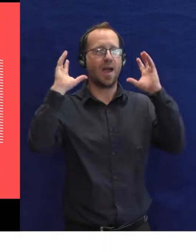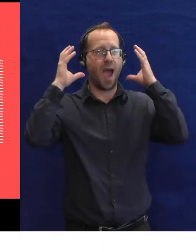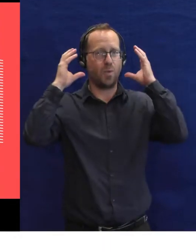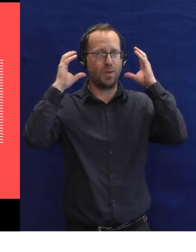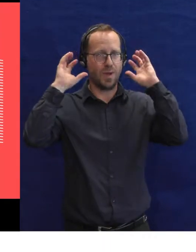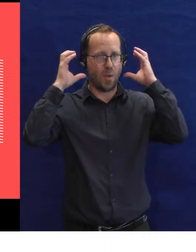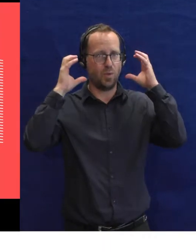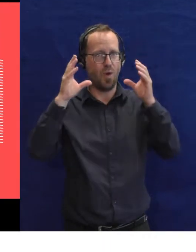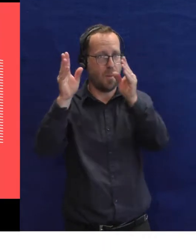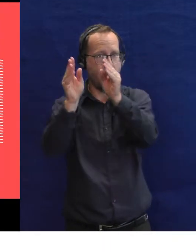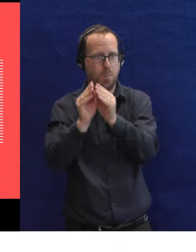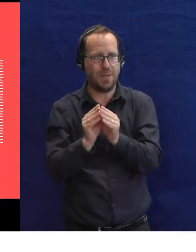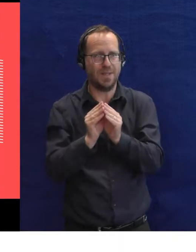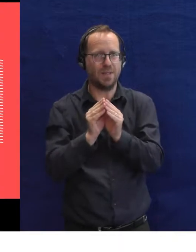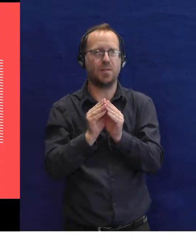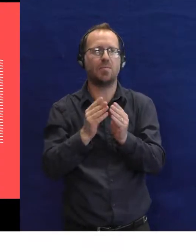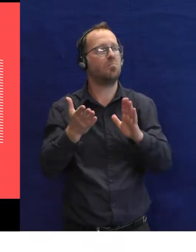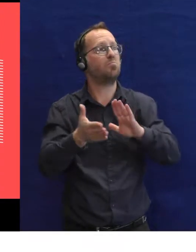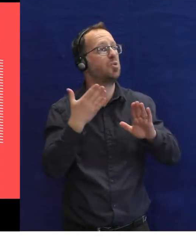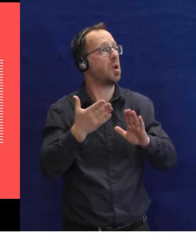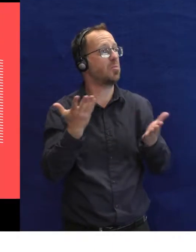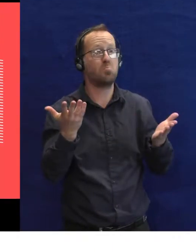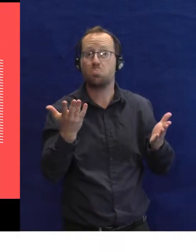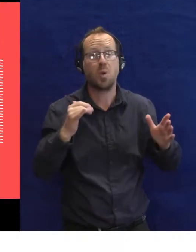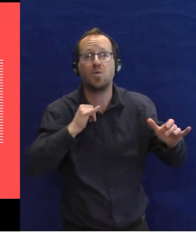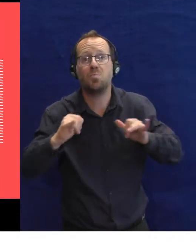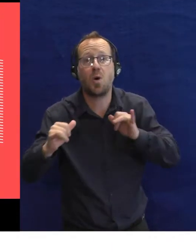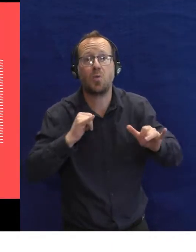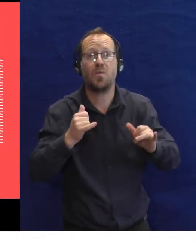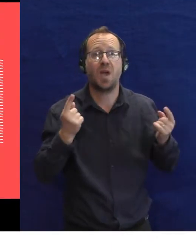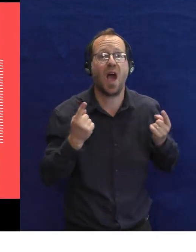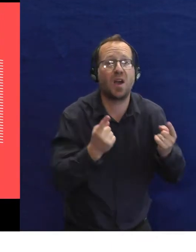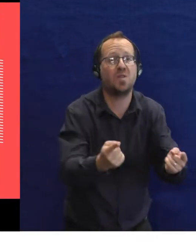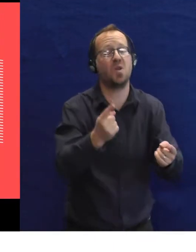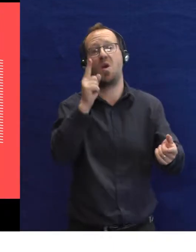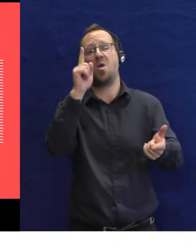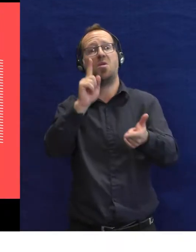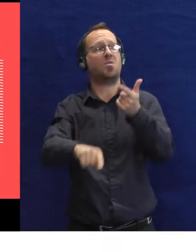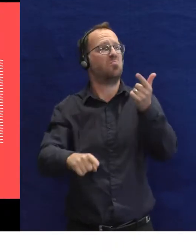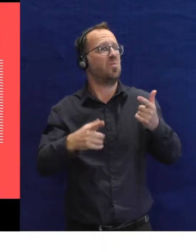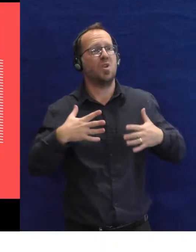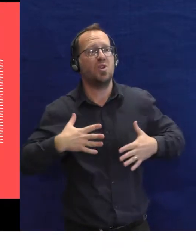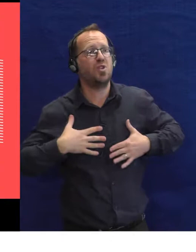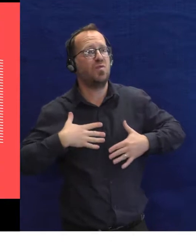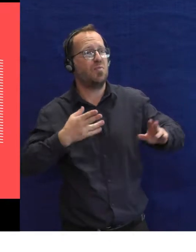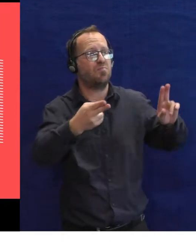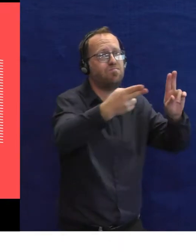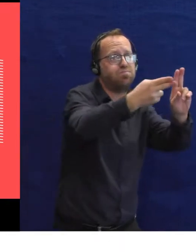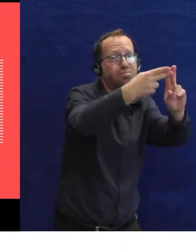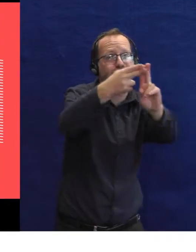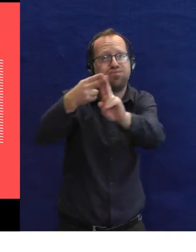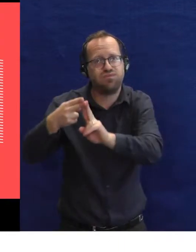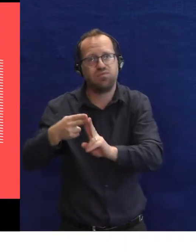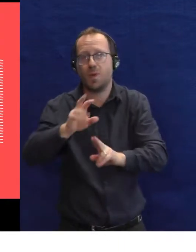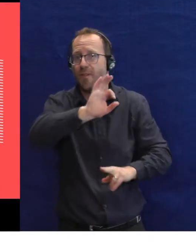within sports activities, movies. And the 4th one, which was an application, and I'm glad that it is